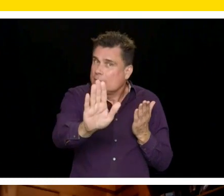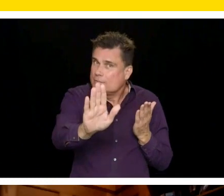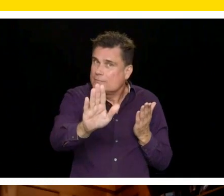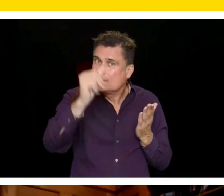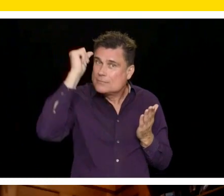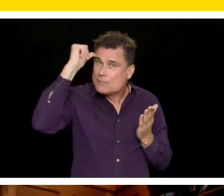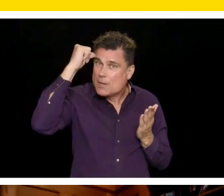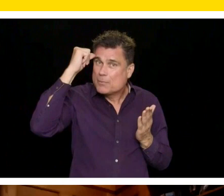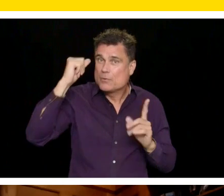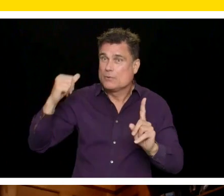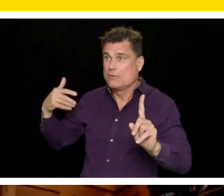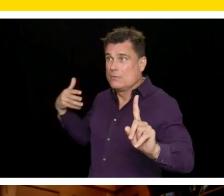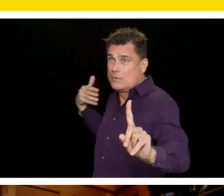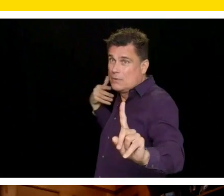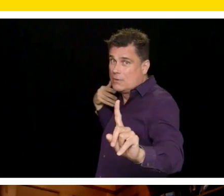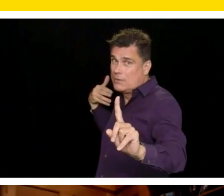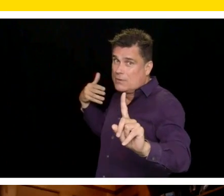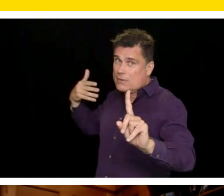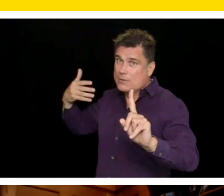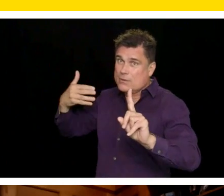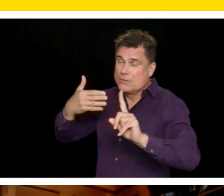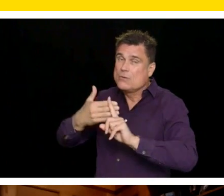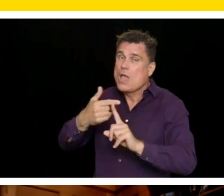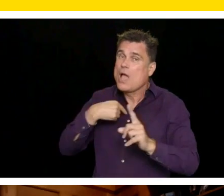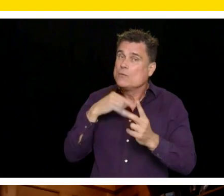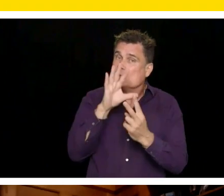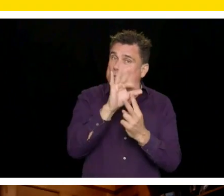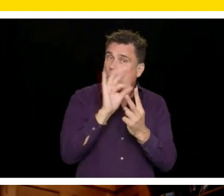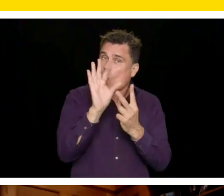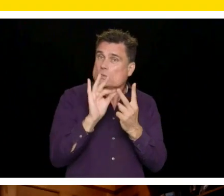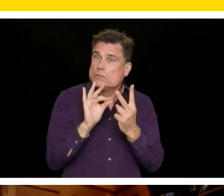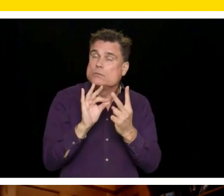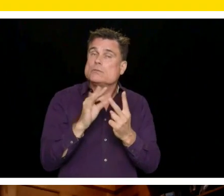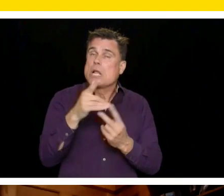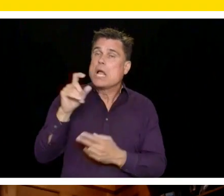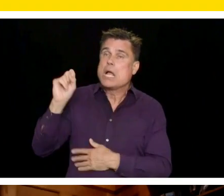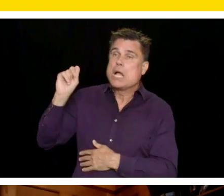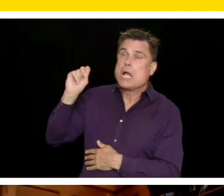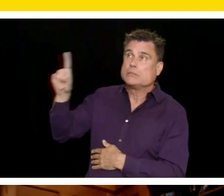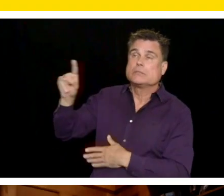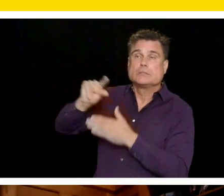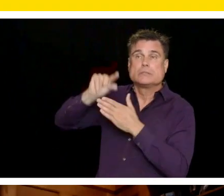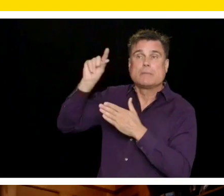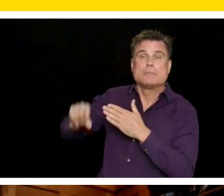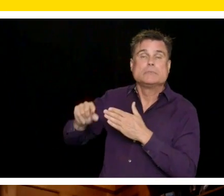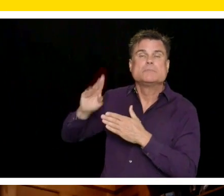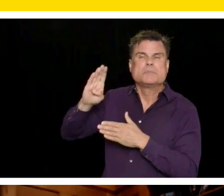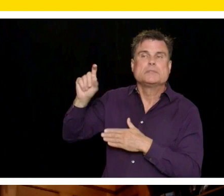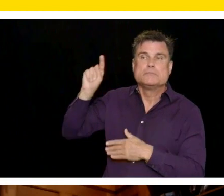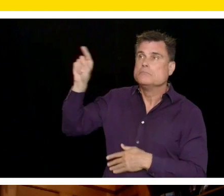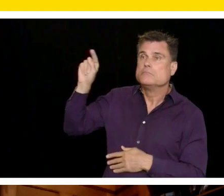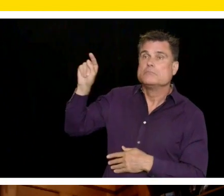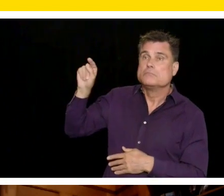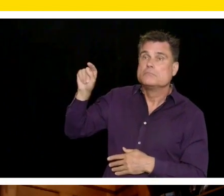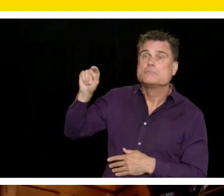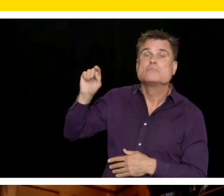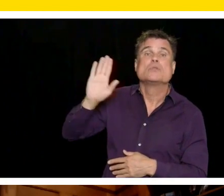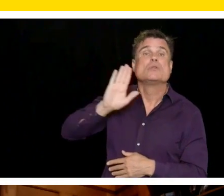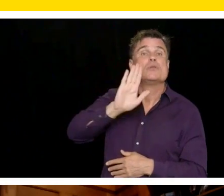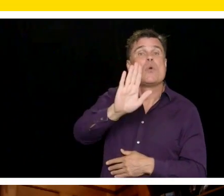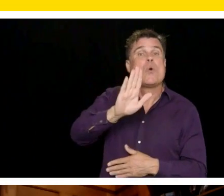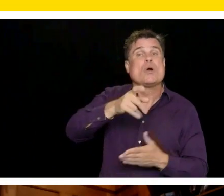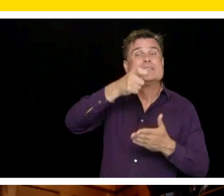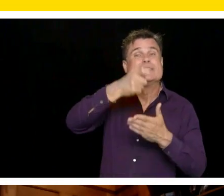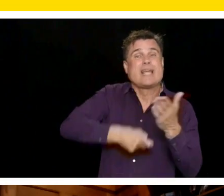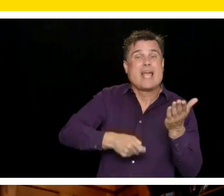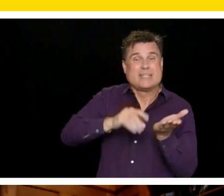Business BC, of course, always to ask any questions to get some help around how to advocate for yourself for a repayment plan. But